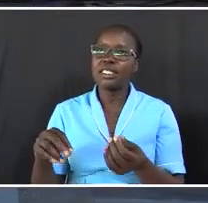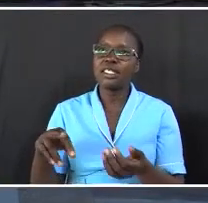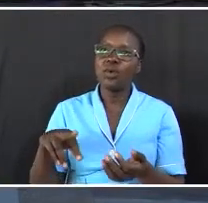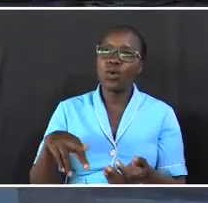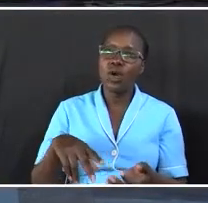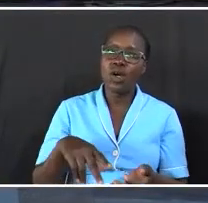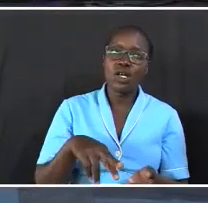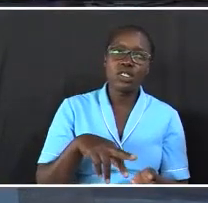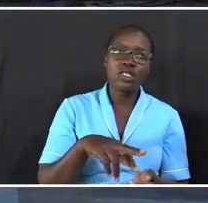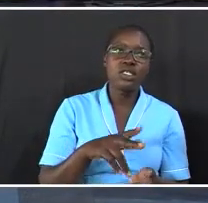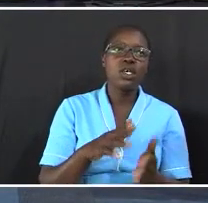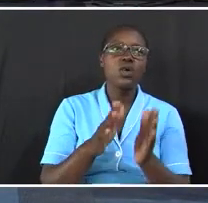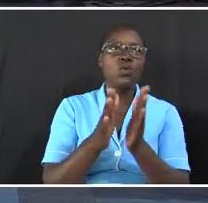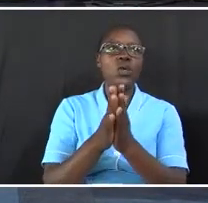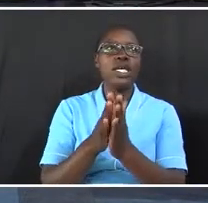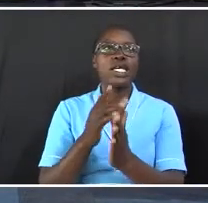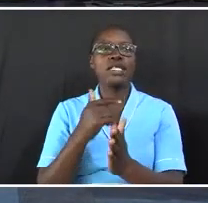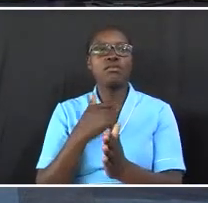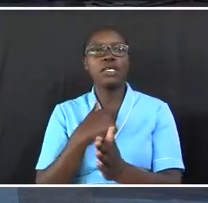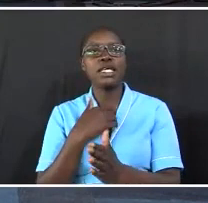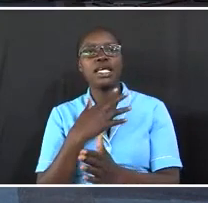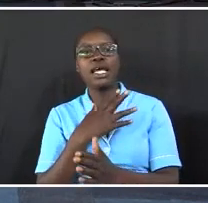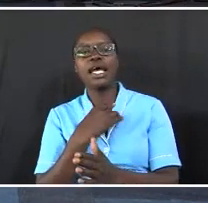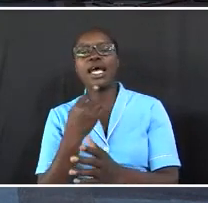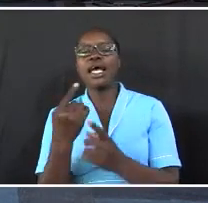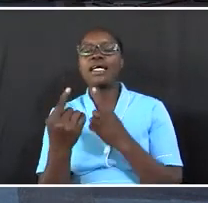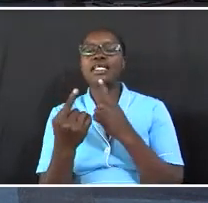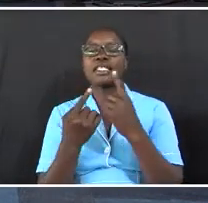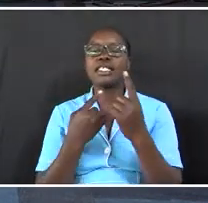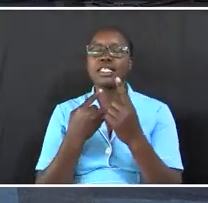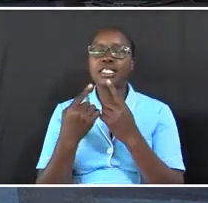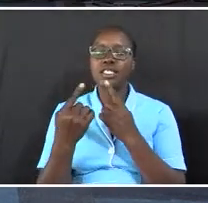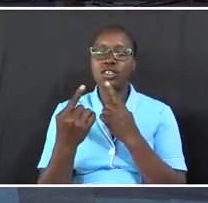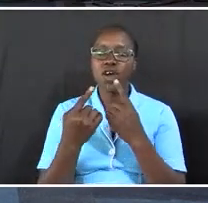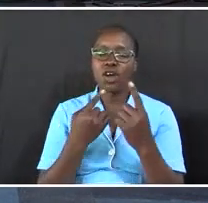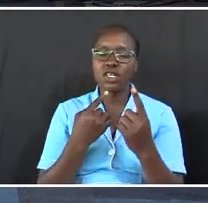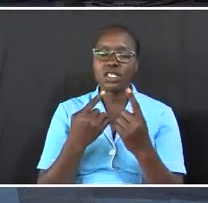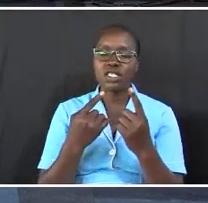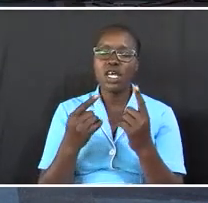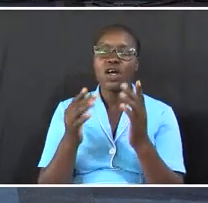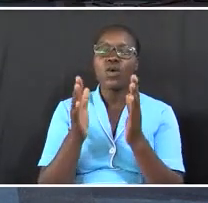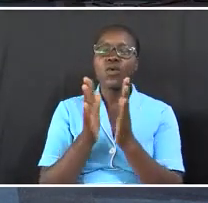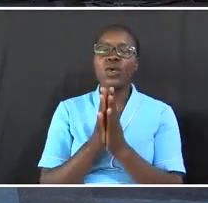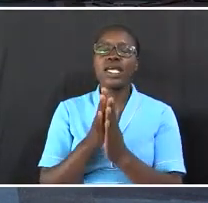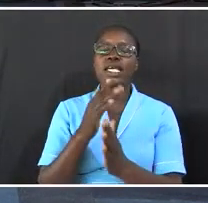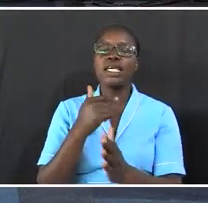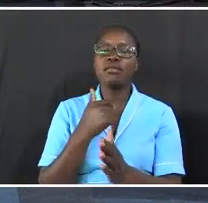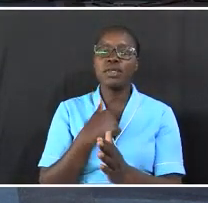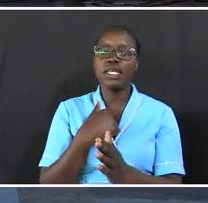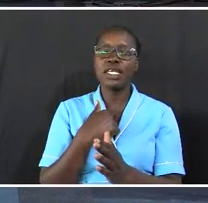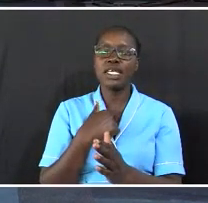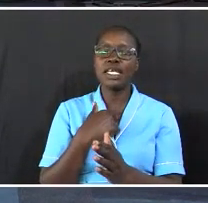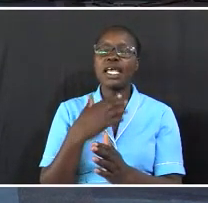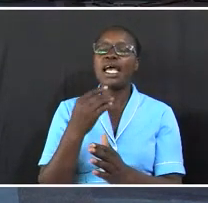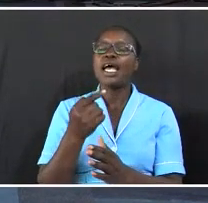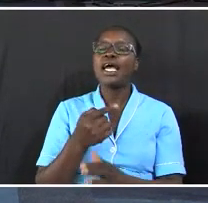And he walks with me and he talks with